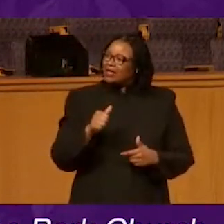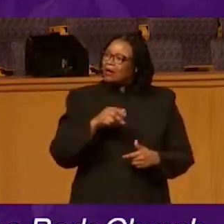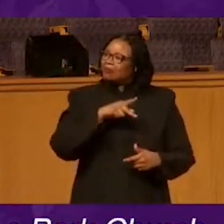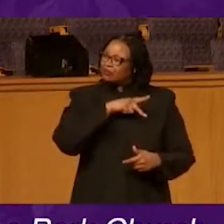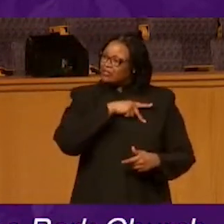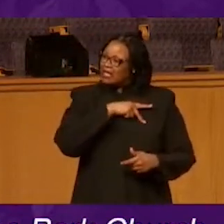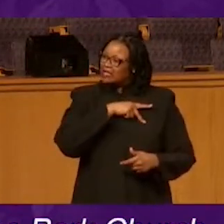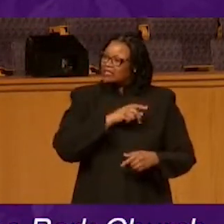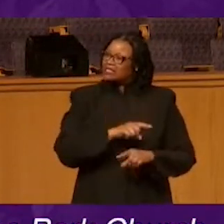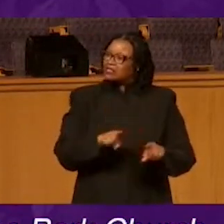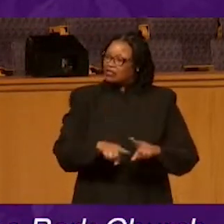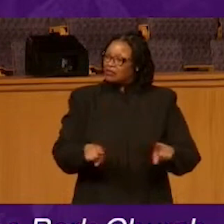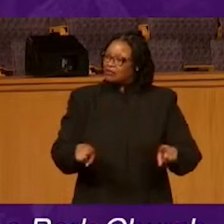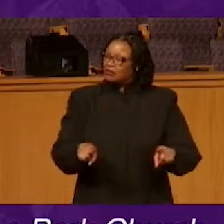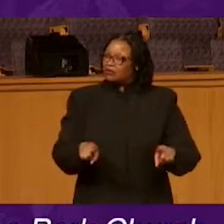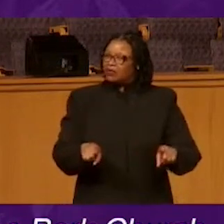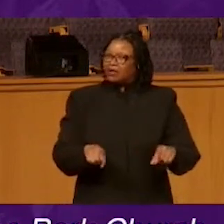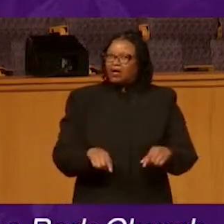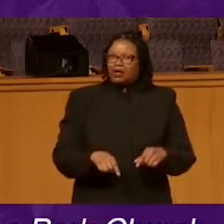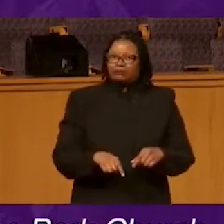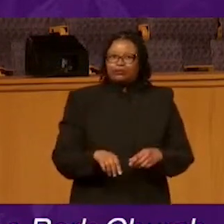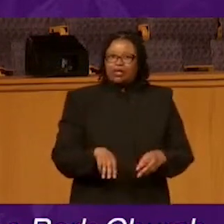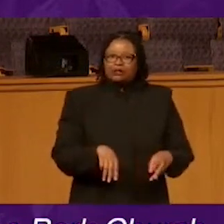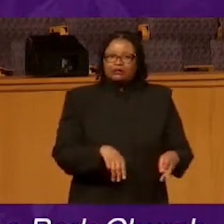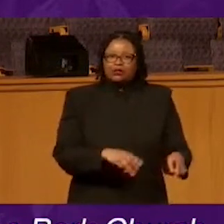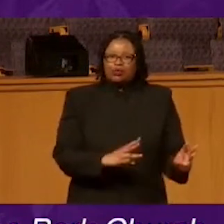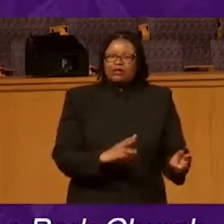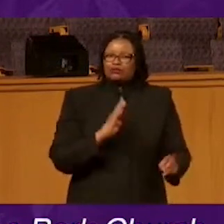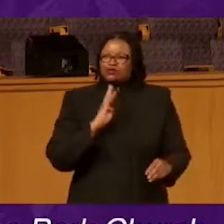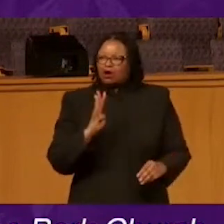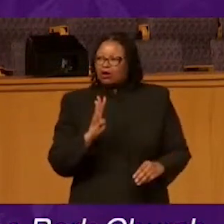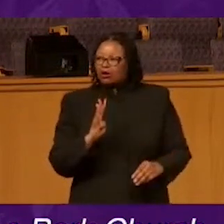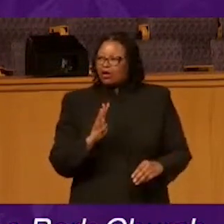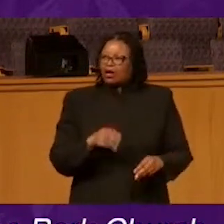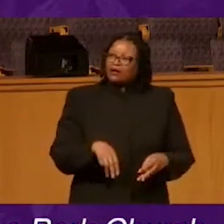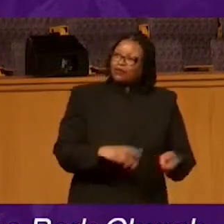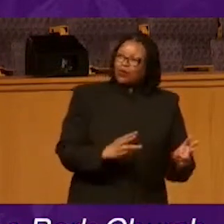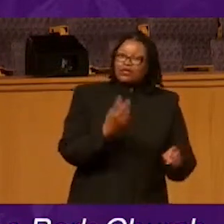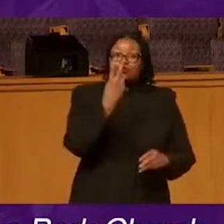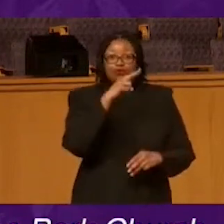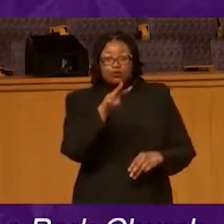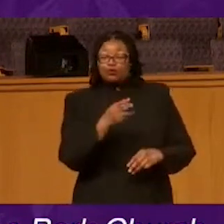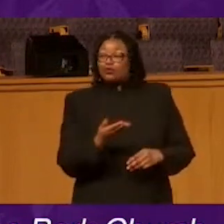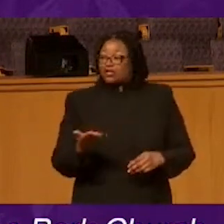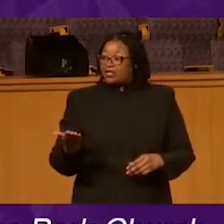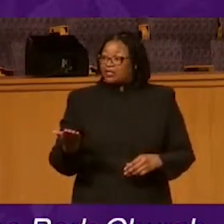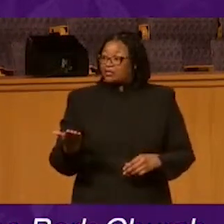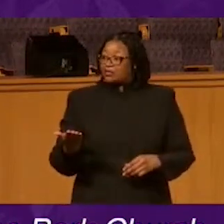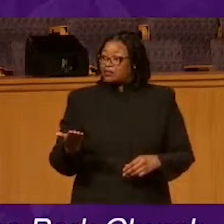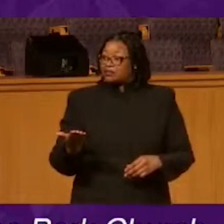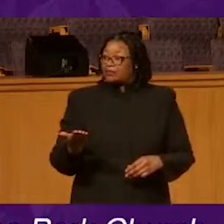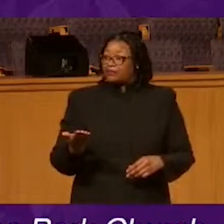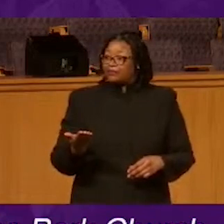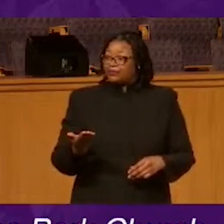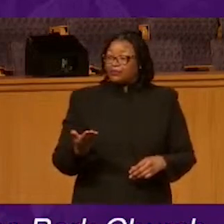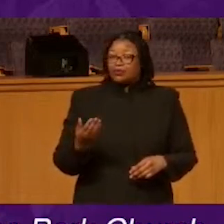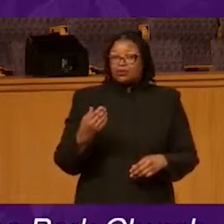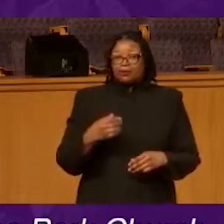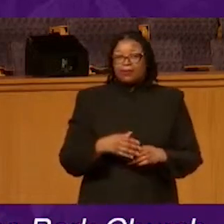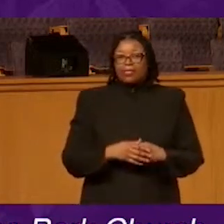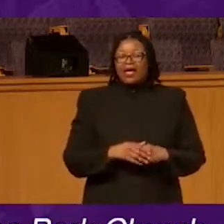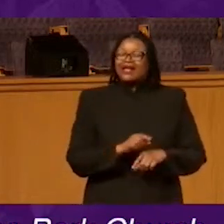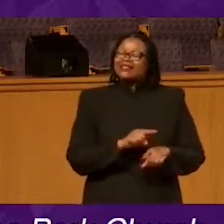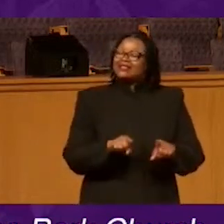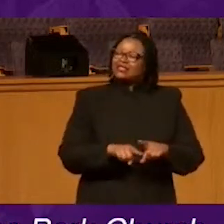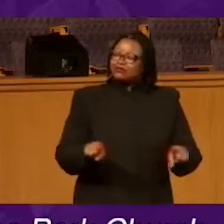differ. Temperaments differ. Perspectives and perceptions differ. And those differences